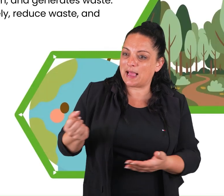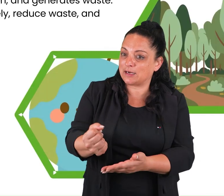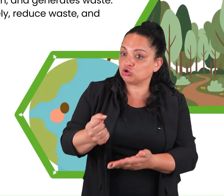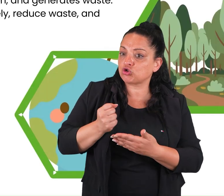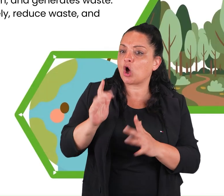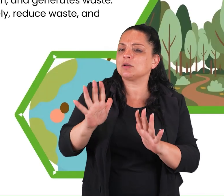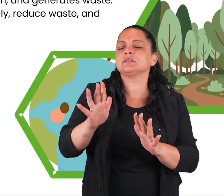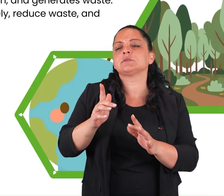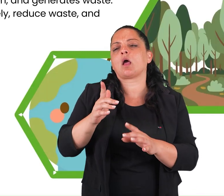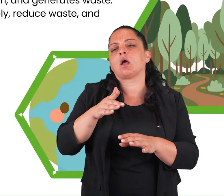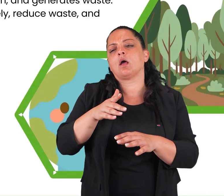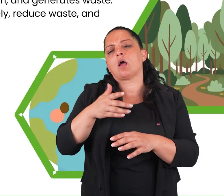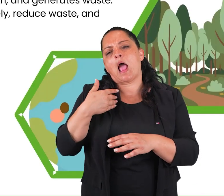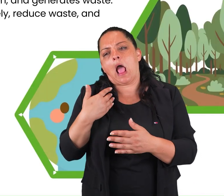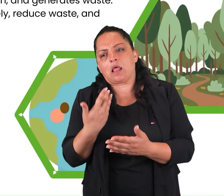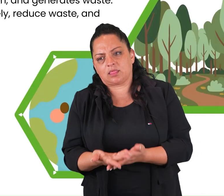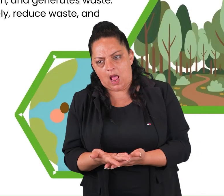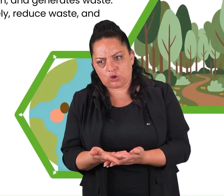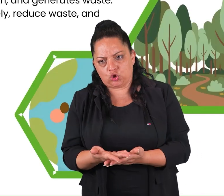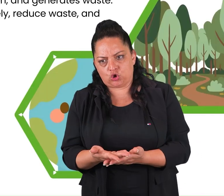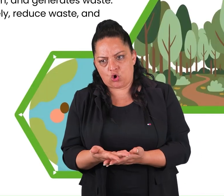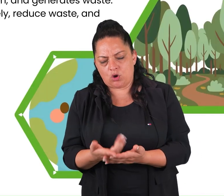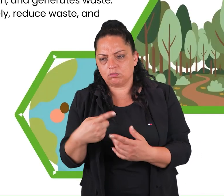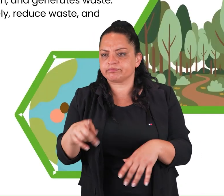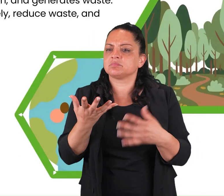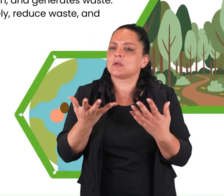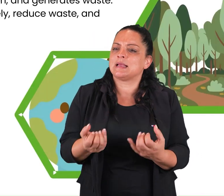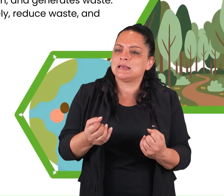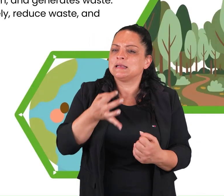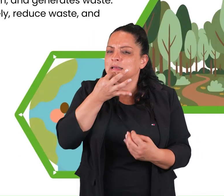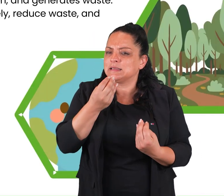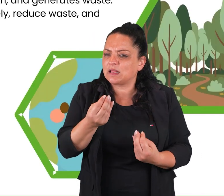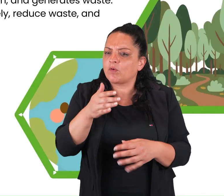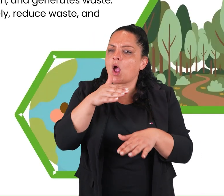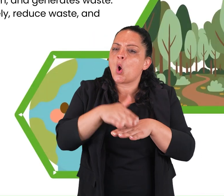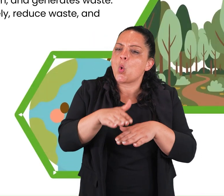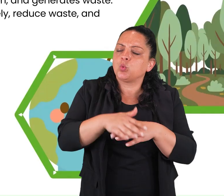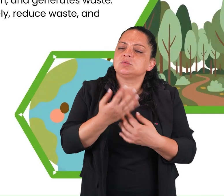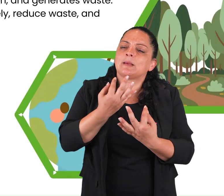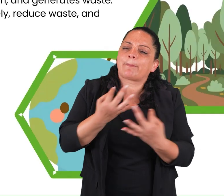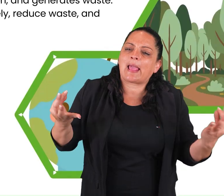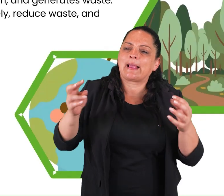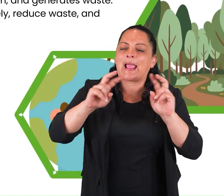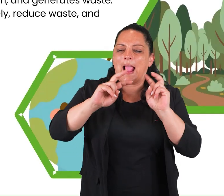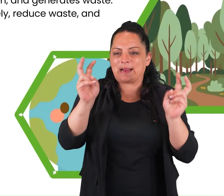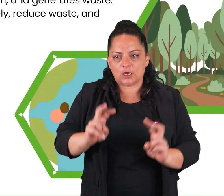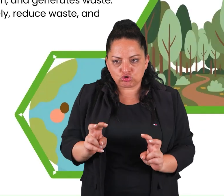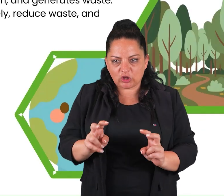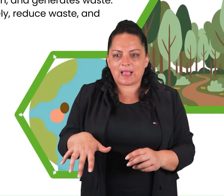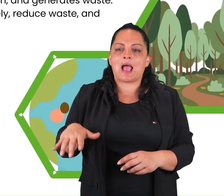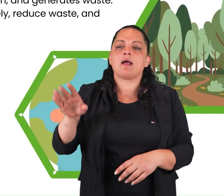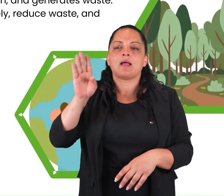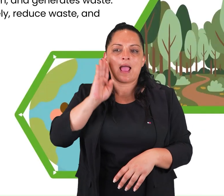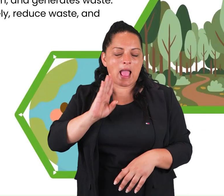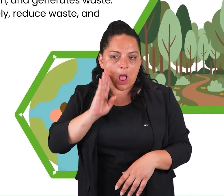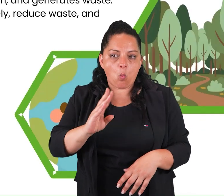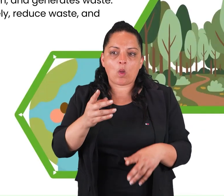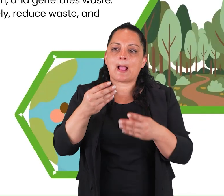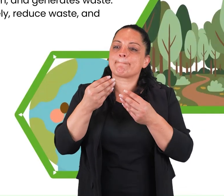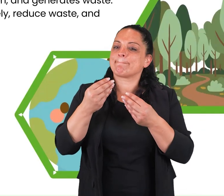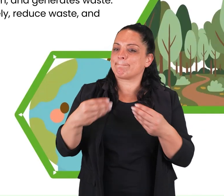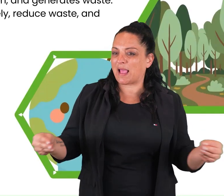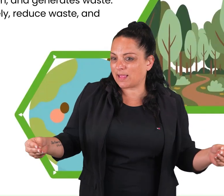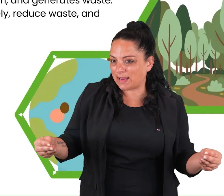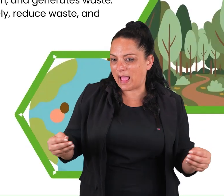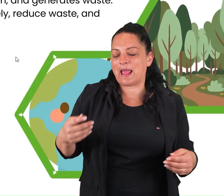that are eco-friendly. Key practices include use energy, water, materials efficiently. So